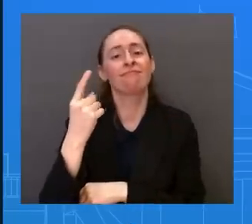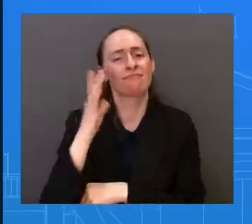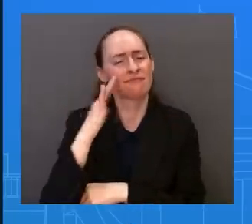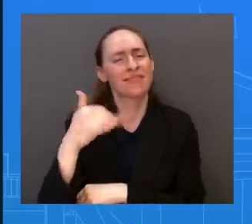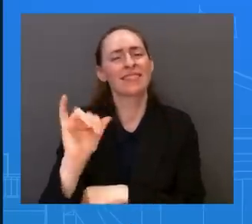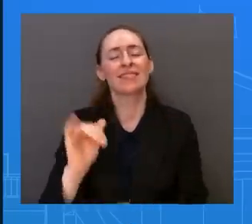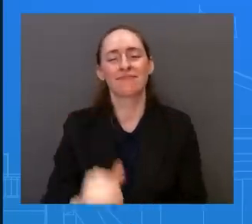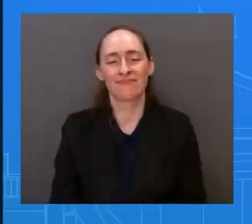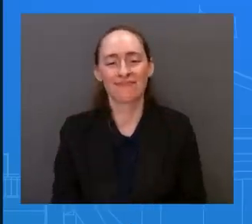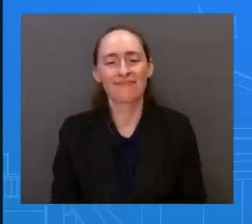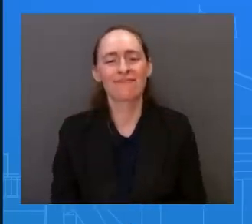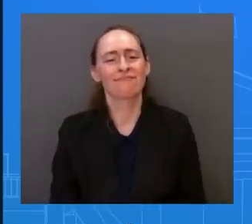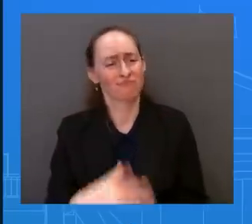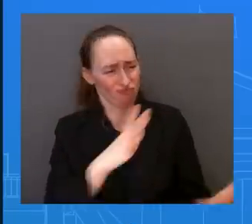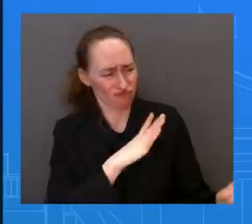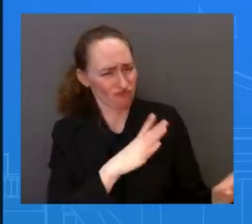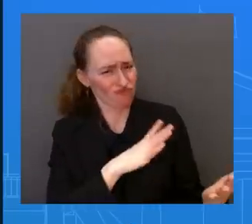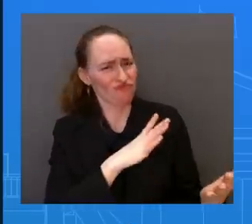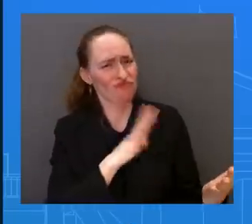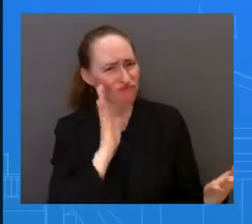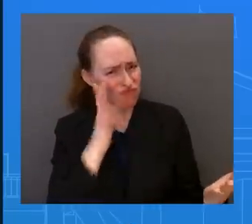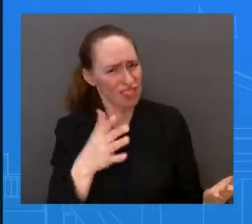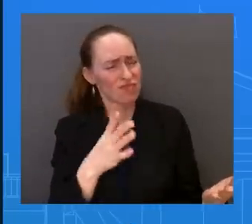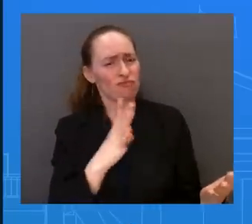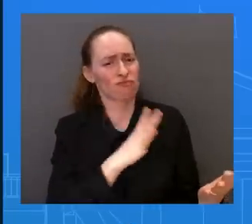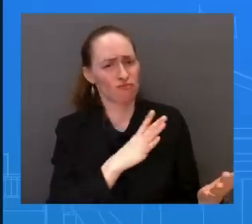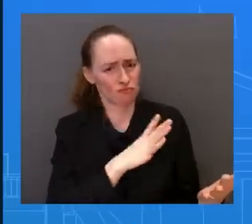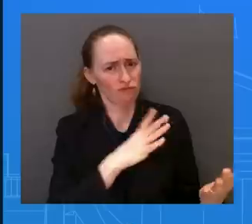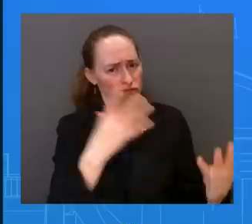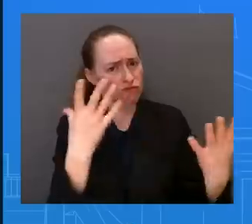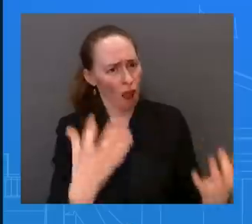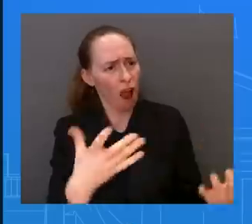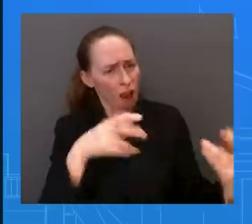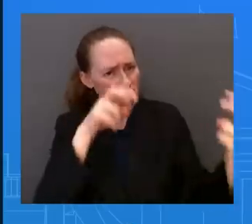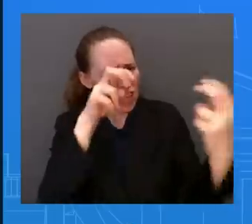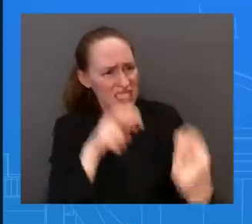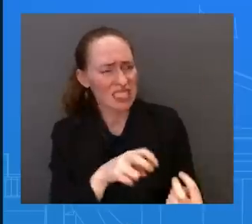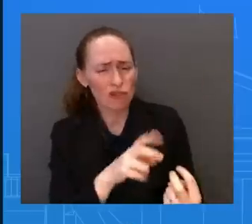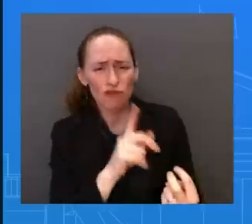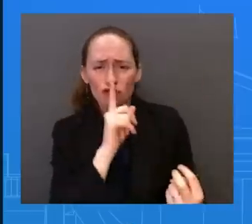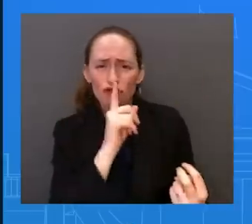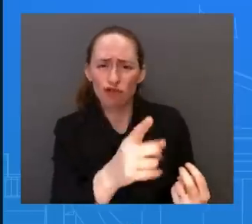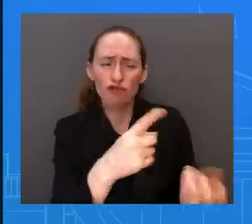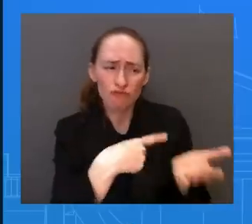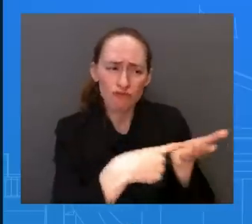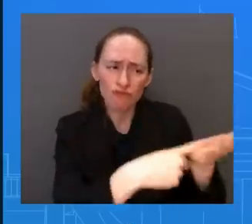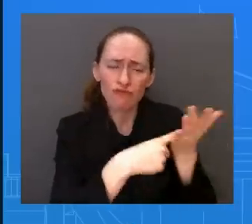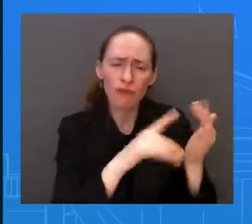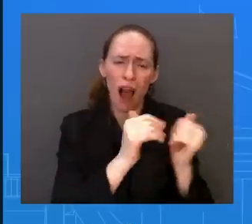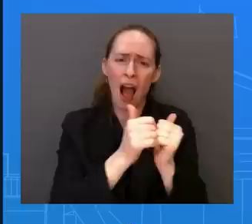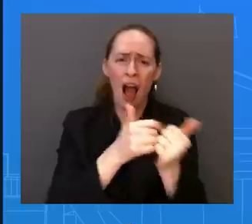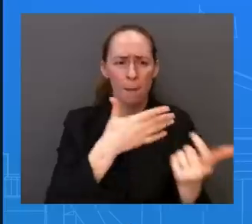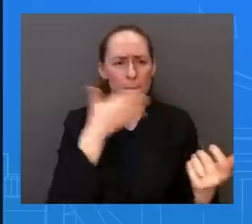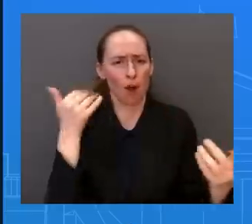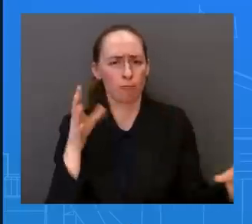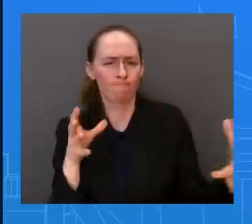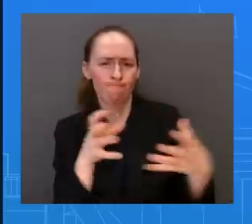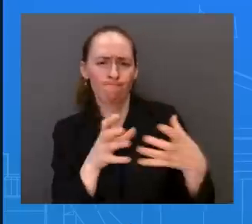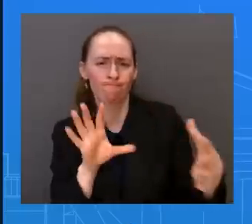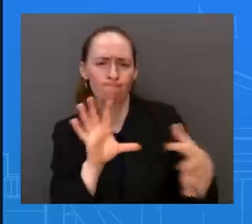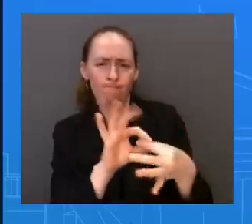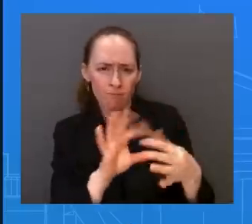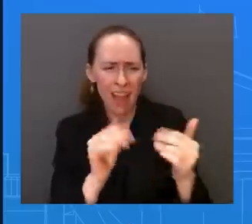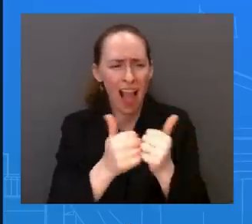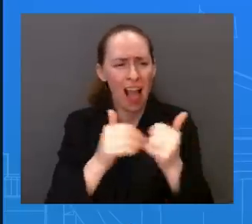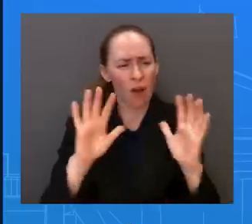and economic priorities of the country and where we can find common ground on things like lowering costs for families, on things like how do we keep investing in the